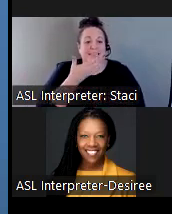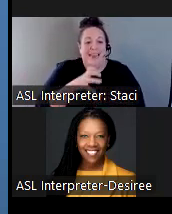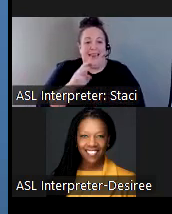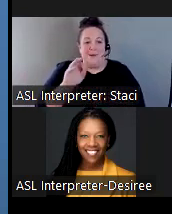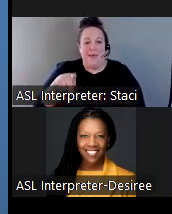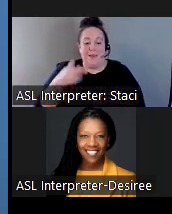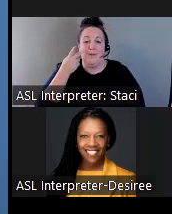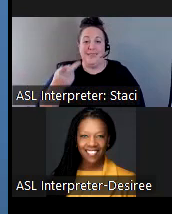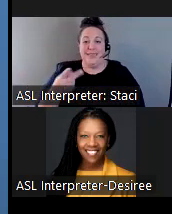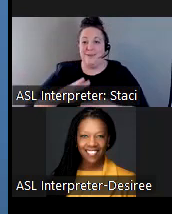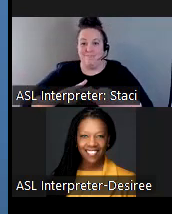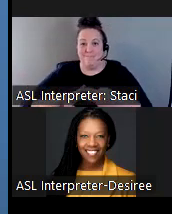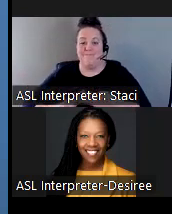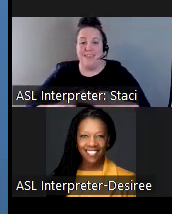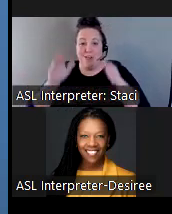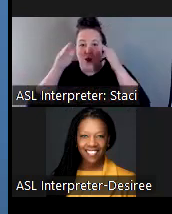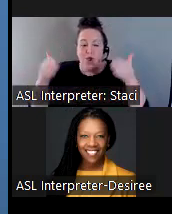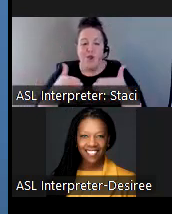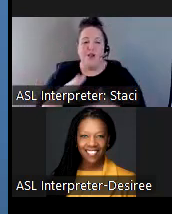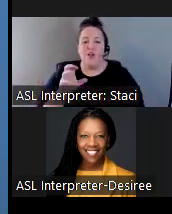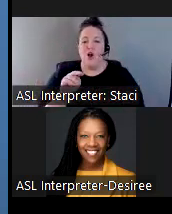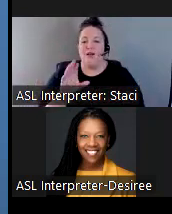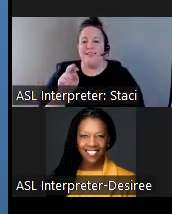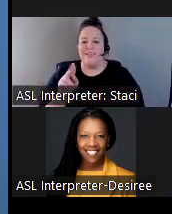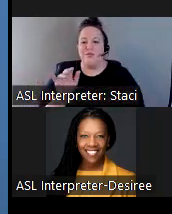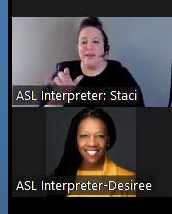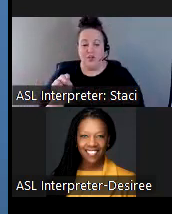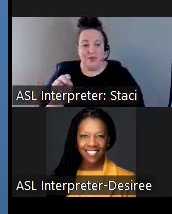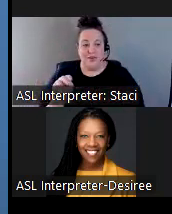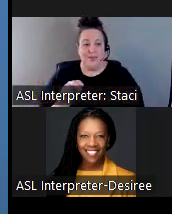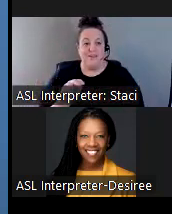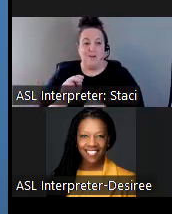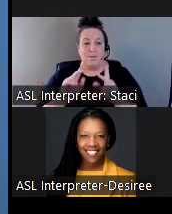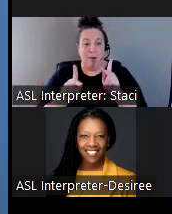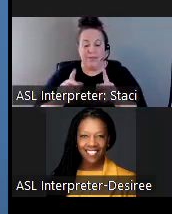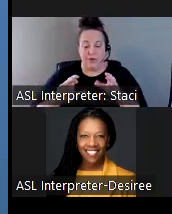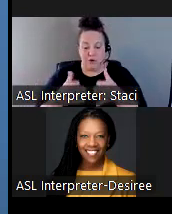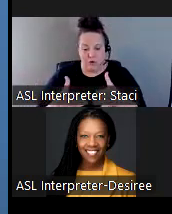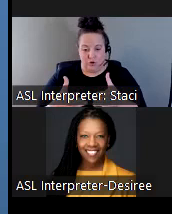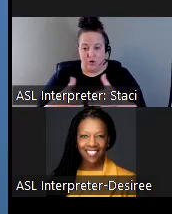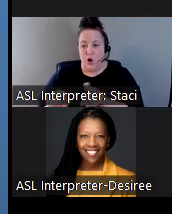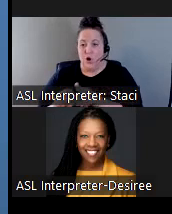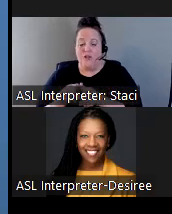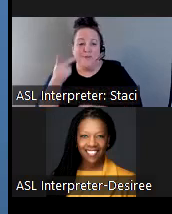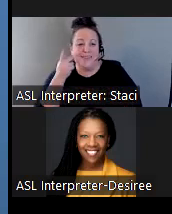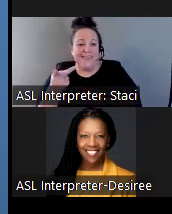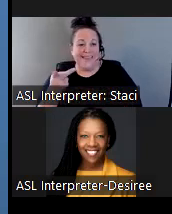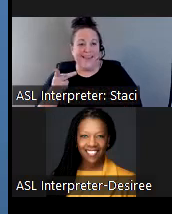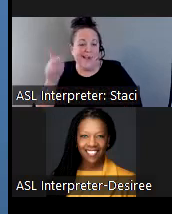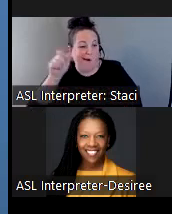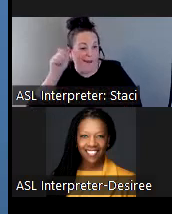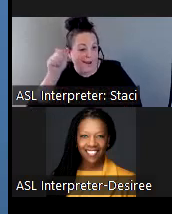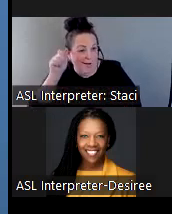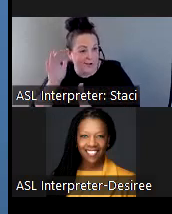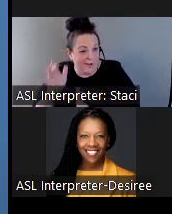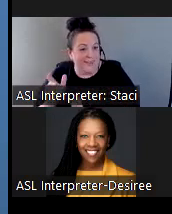two different things. You see concentrations of population, and then you also see audiologists. And I want you to note